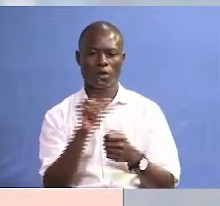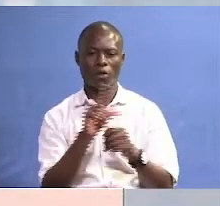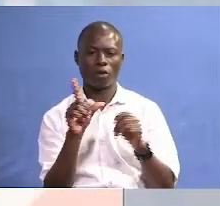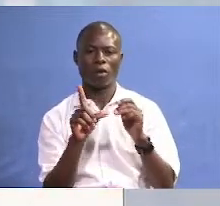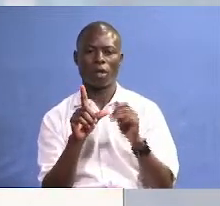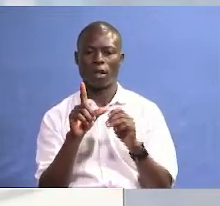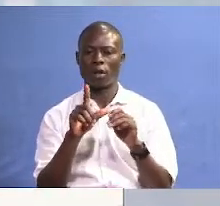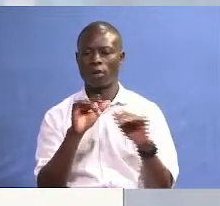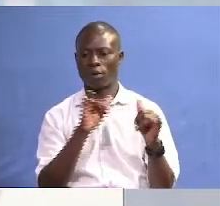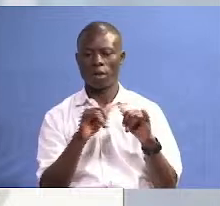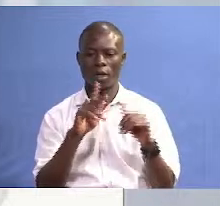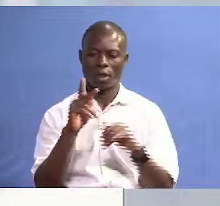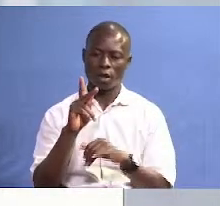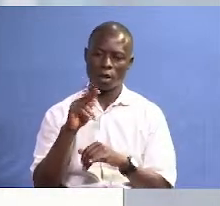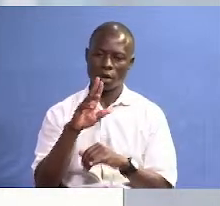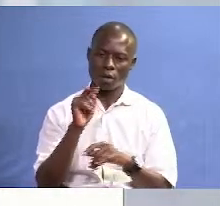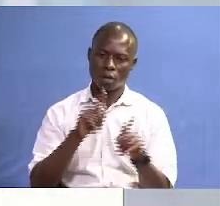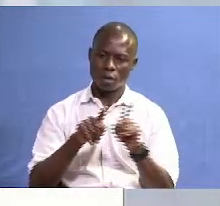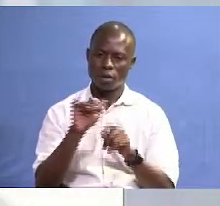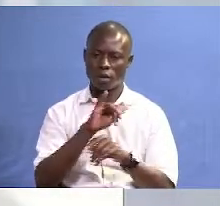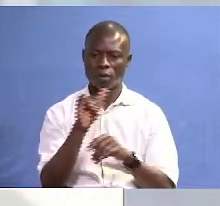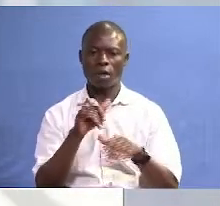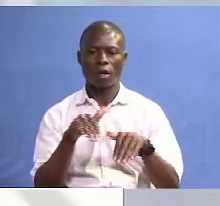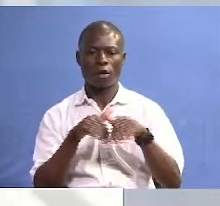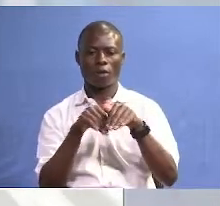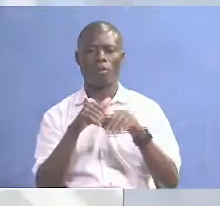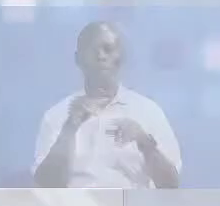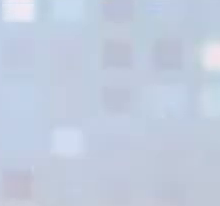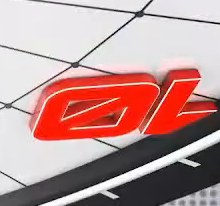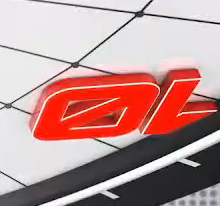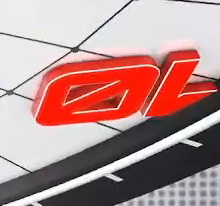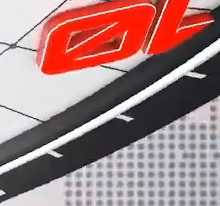Primetime News. Remember, plenty more to follow after the break.